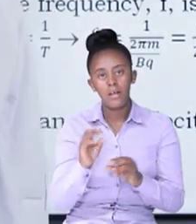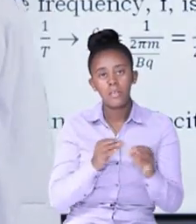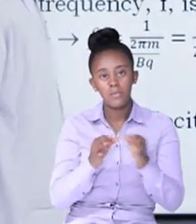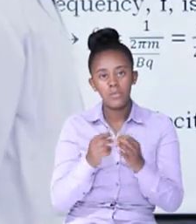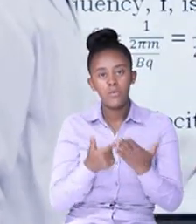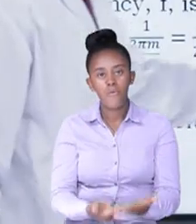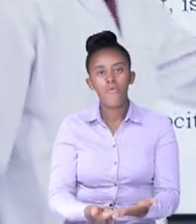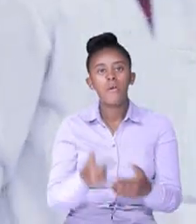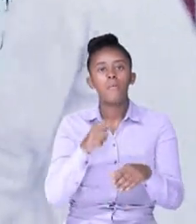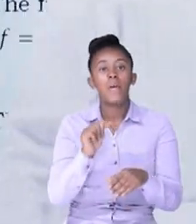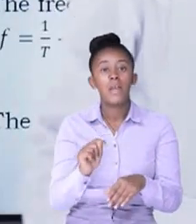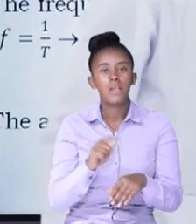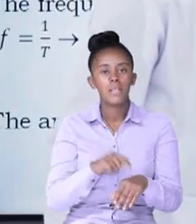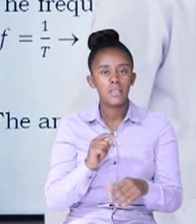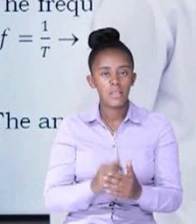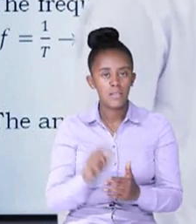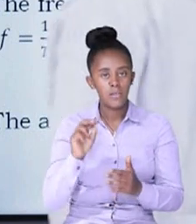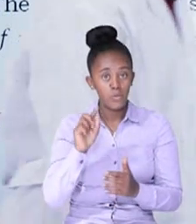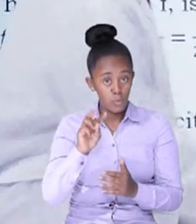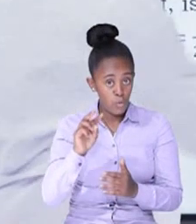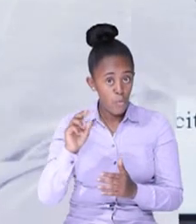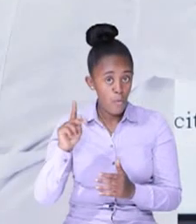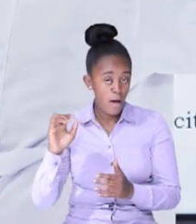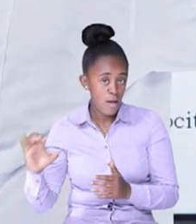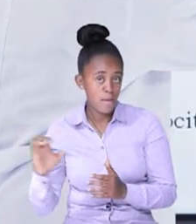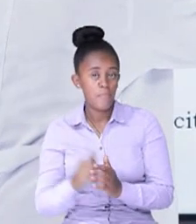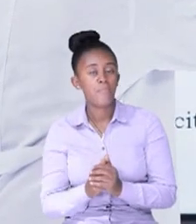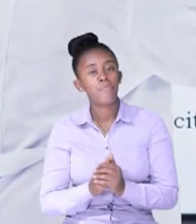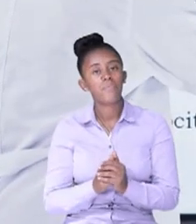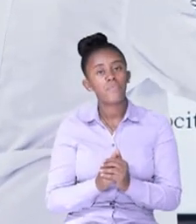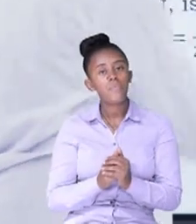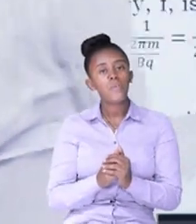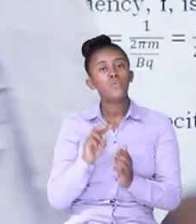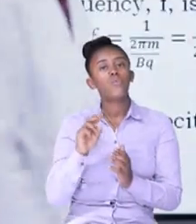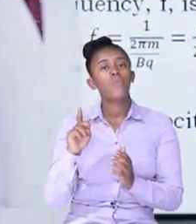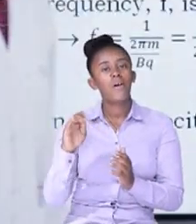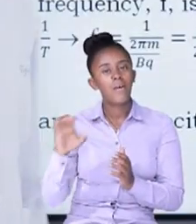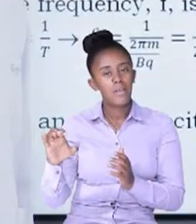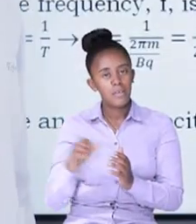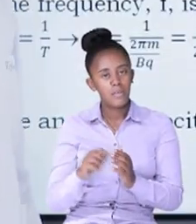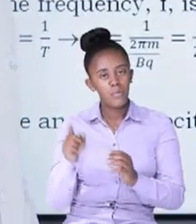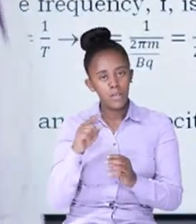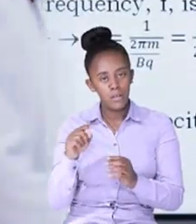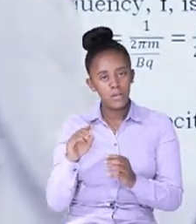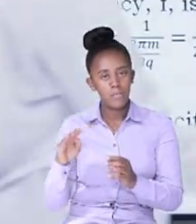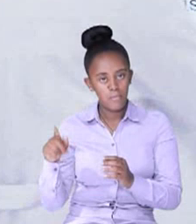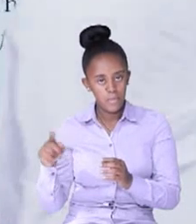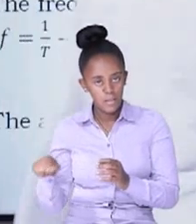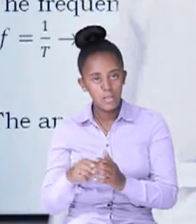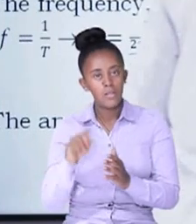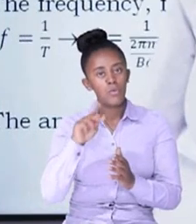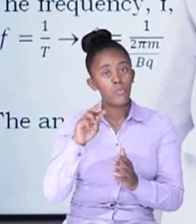expression for period as 2 pi. We can eliminate here v. We can cancel out v.